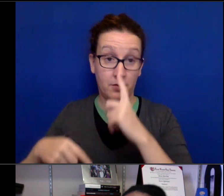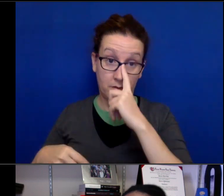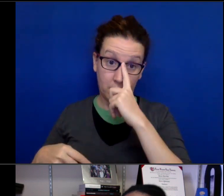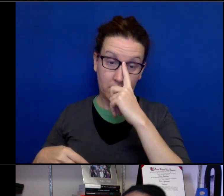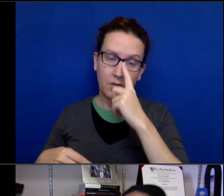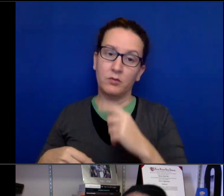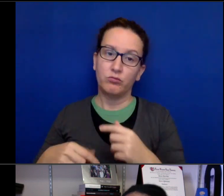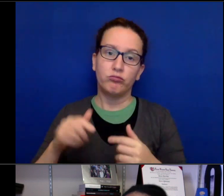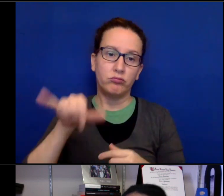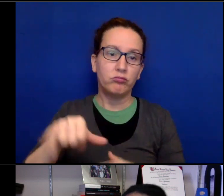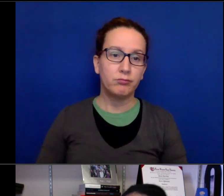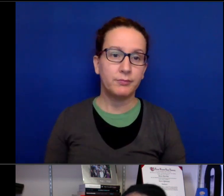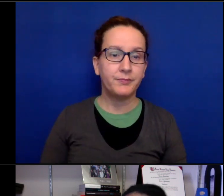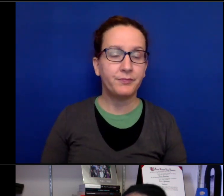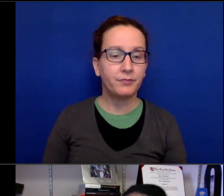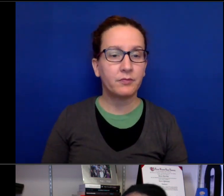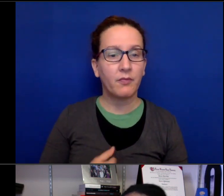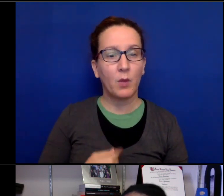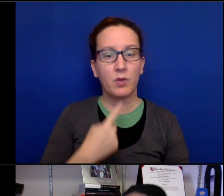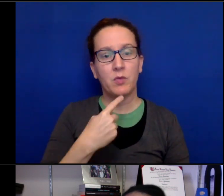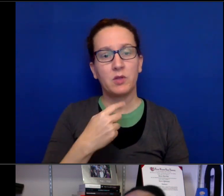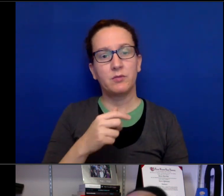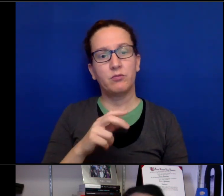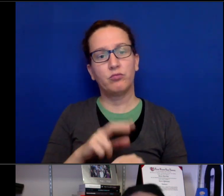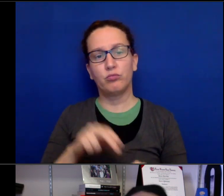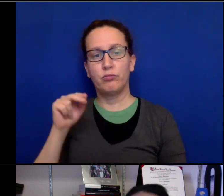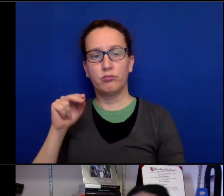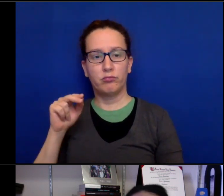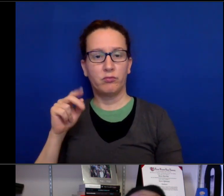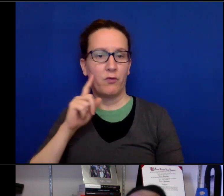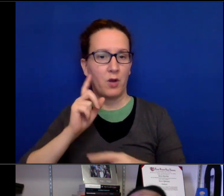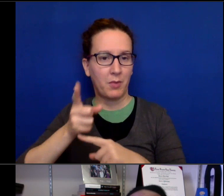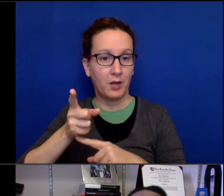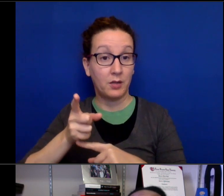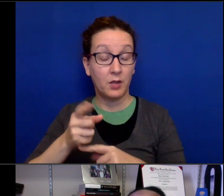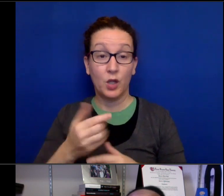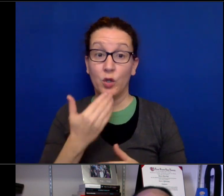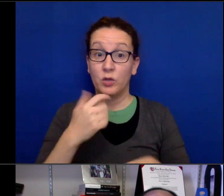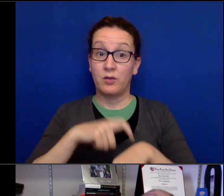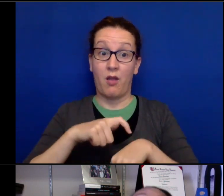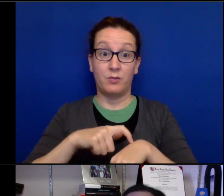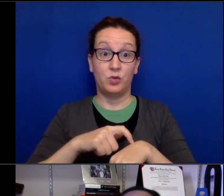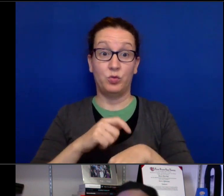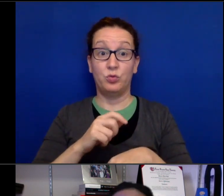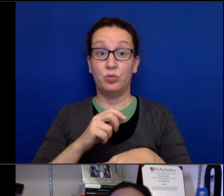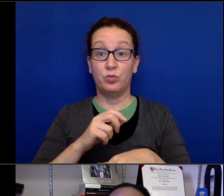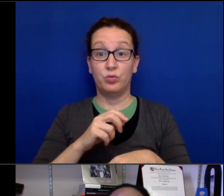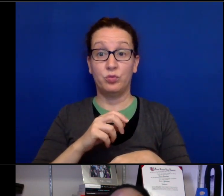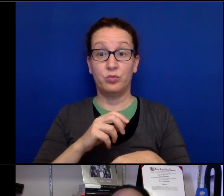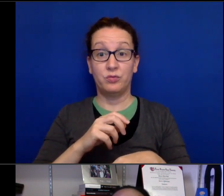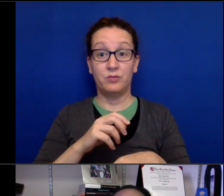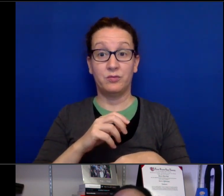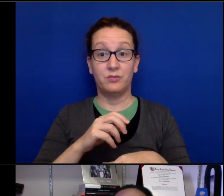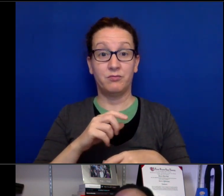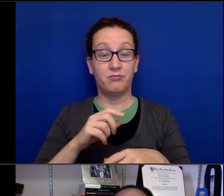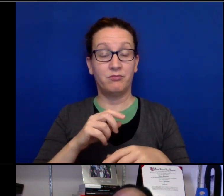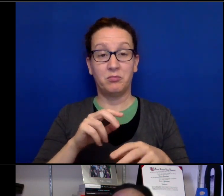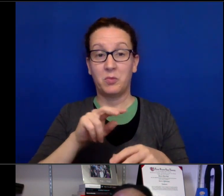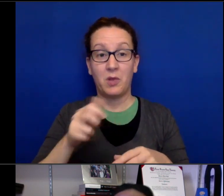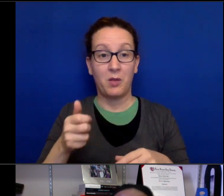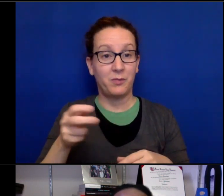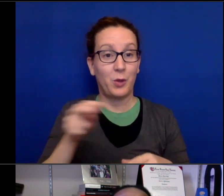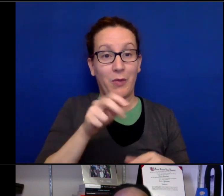Yeah, I would say I take a step back for a second. And this is a good time to even turn to the other project that you may have in